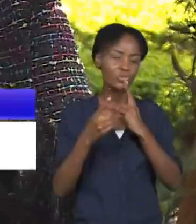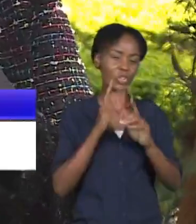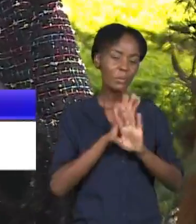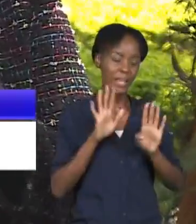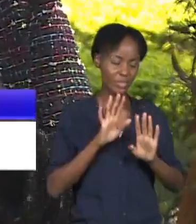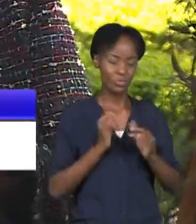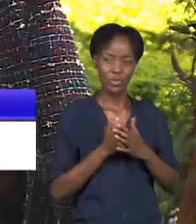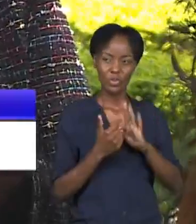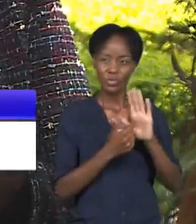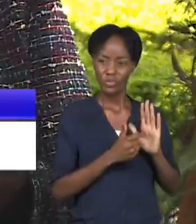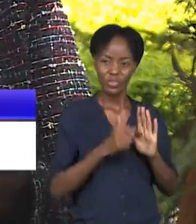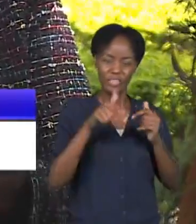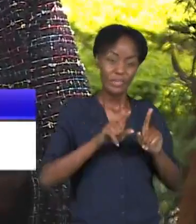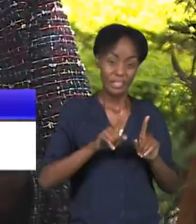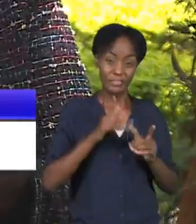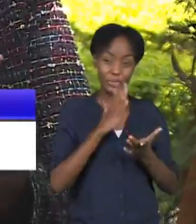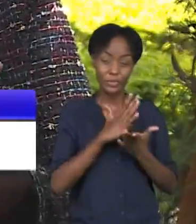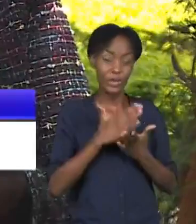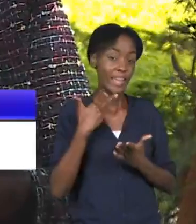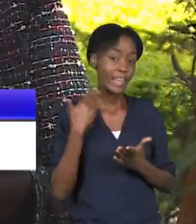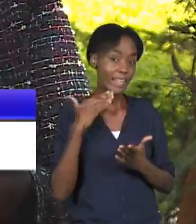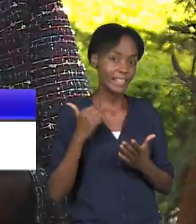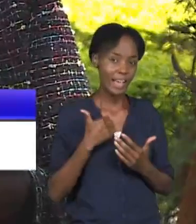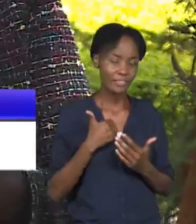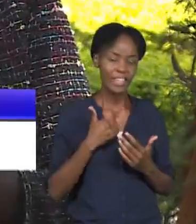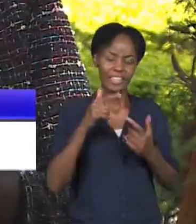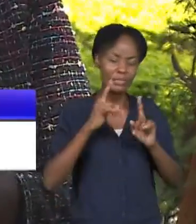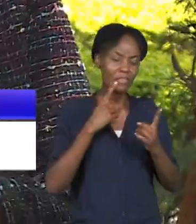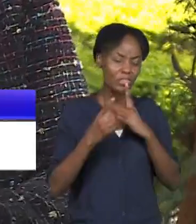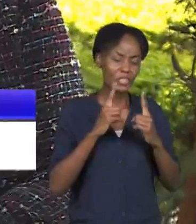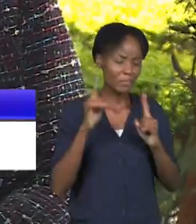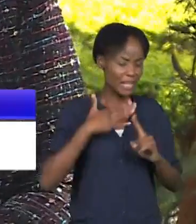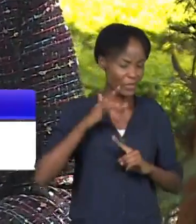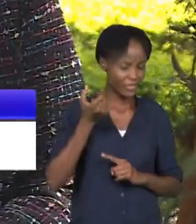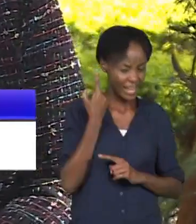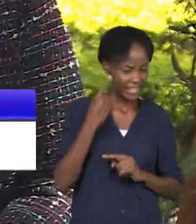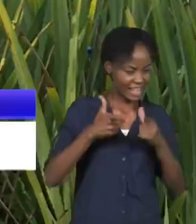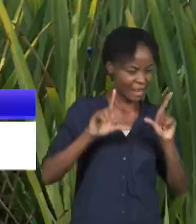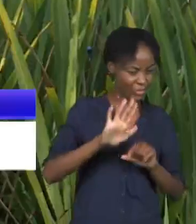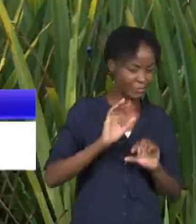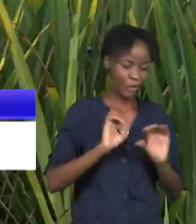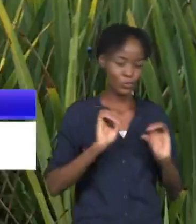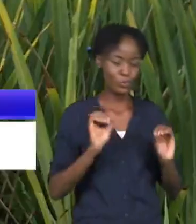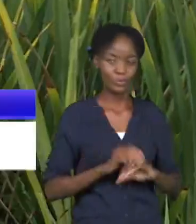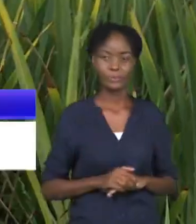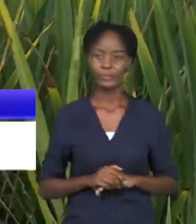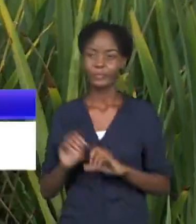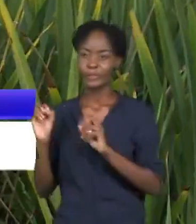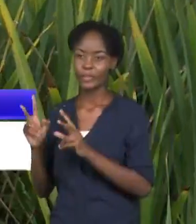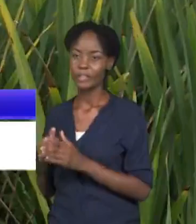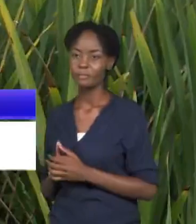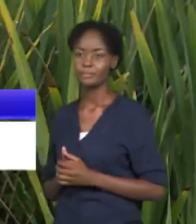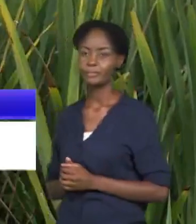they have some resentment in them. They are speaking out, but we are not understanding their language. And just before we started